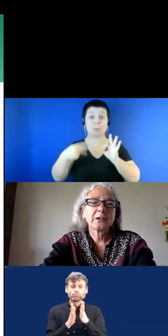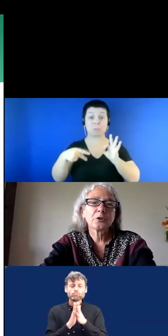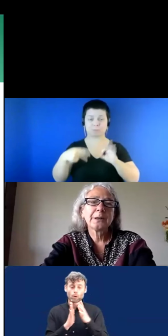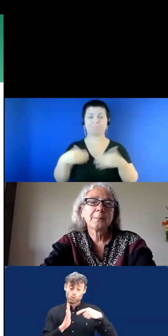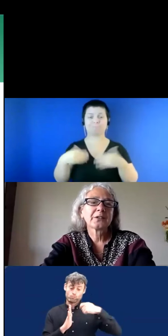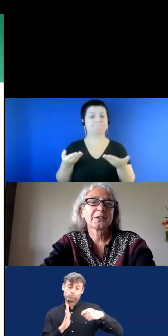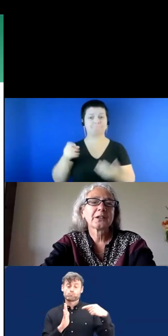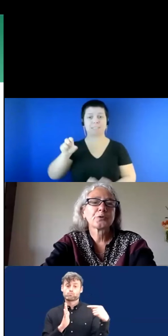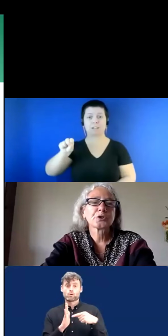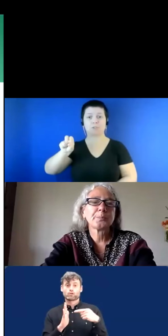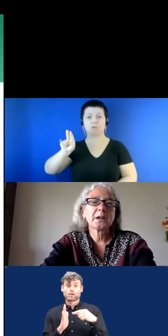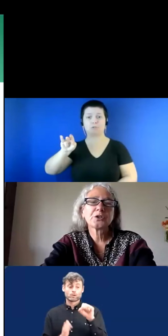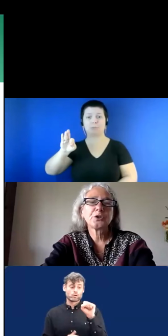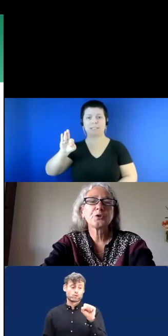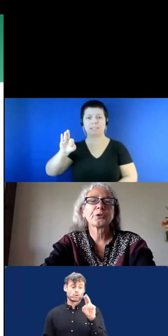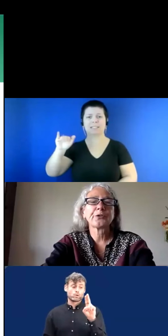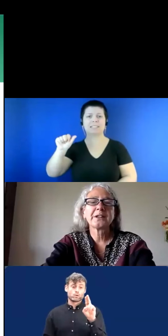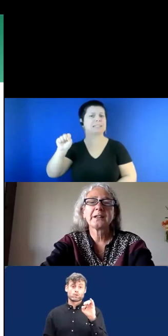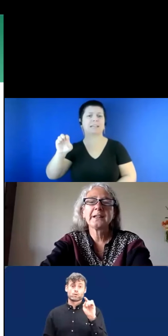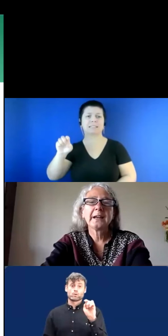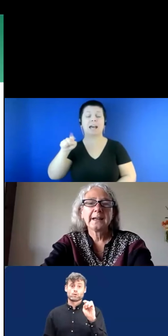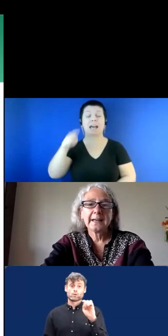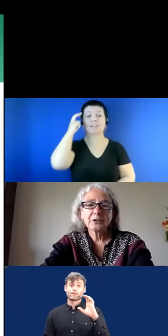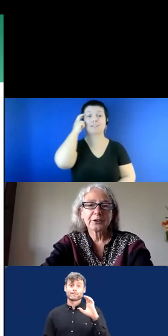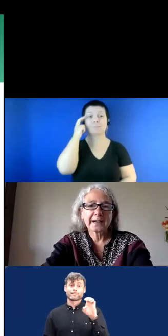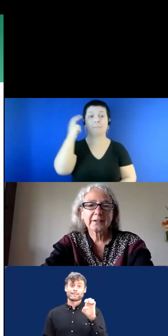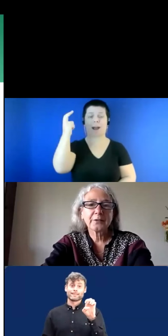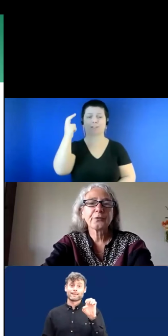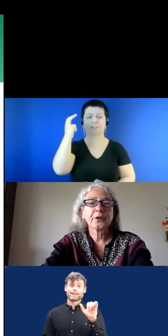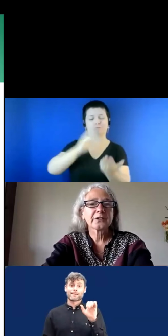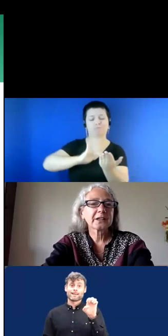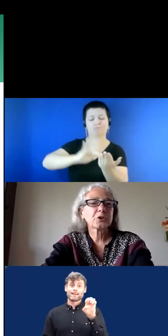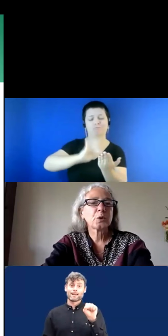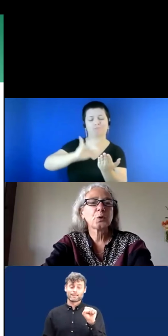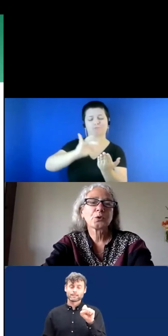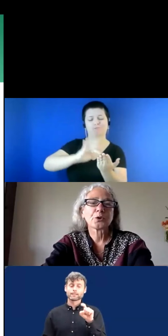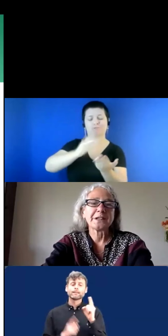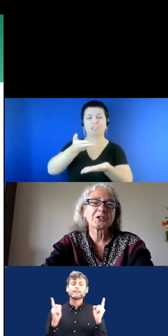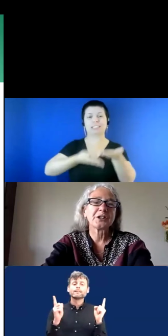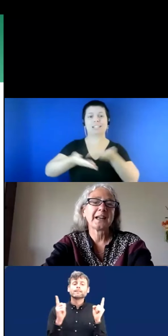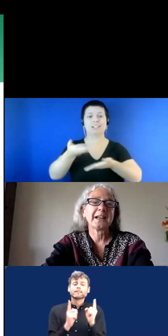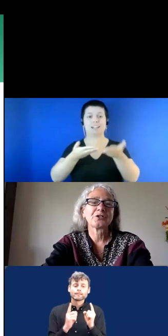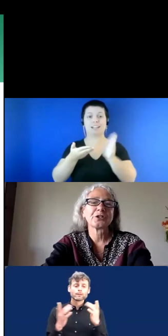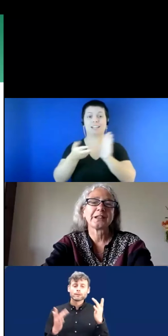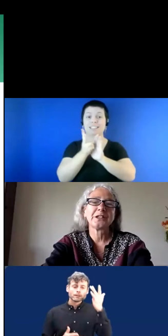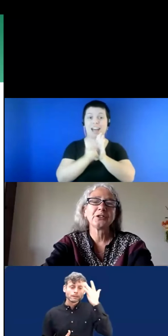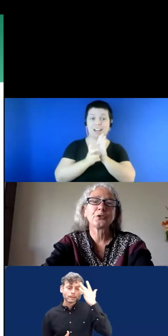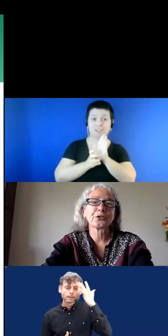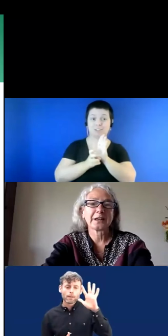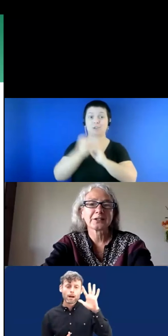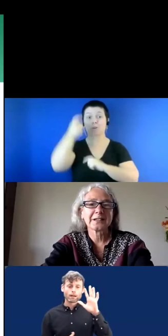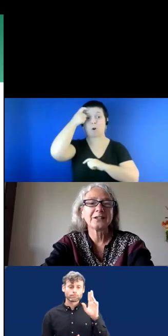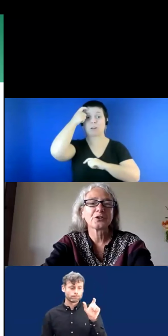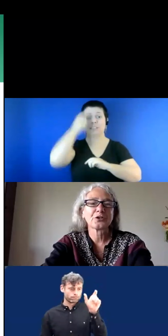an acronym and it stands for Smart, User-Friendly, Interactive, Textual Cognition Enhancer that